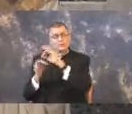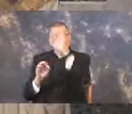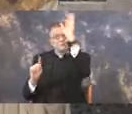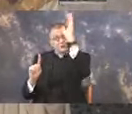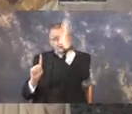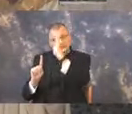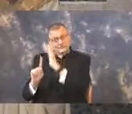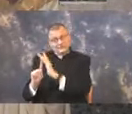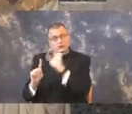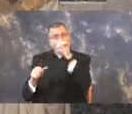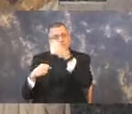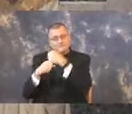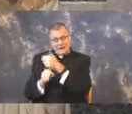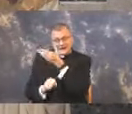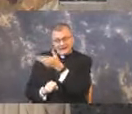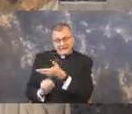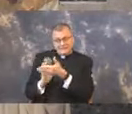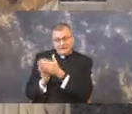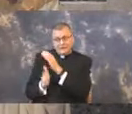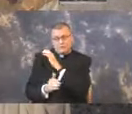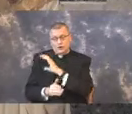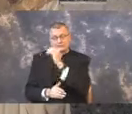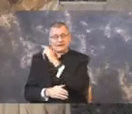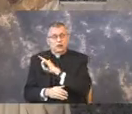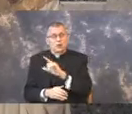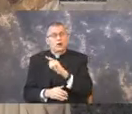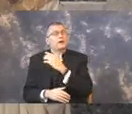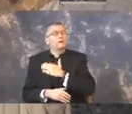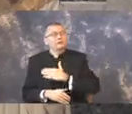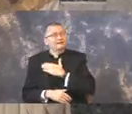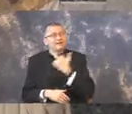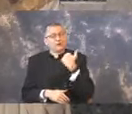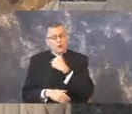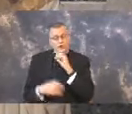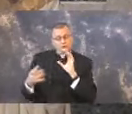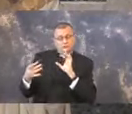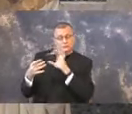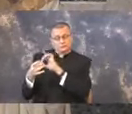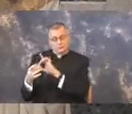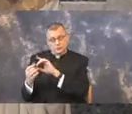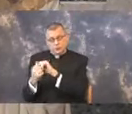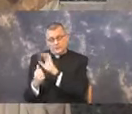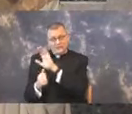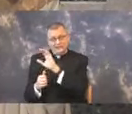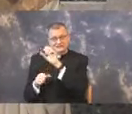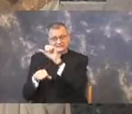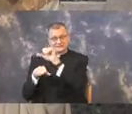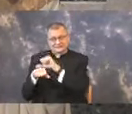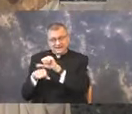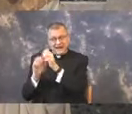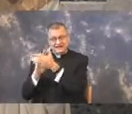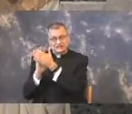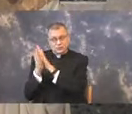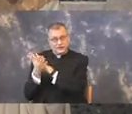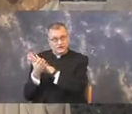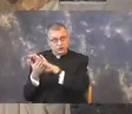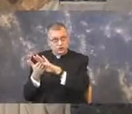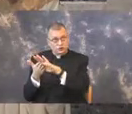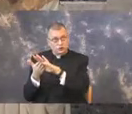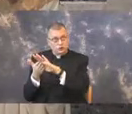Lord, graciously grant, being made sharers in his consecration, we may bear witness to your redemption in the